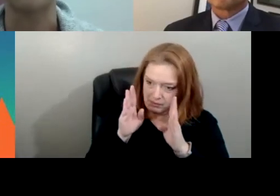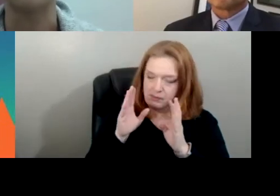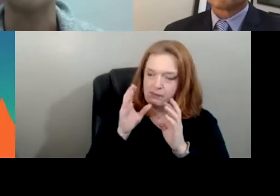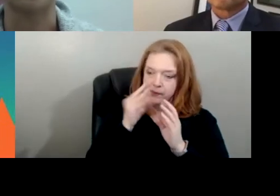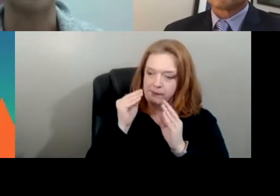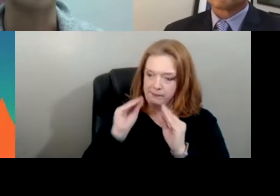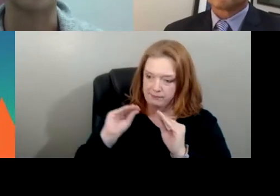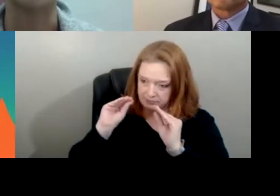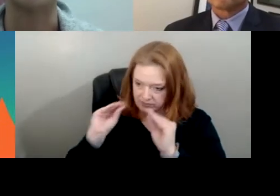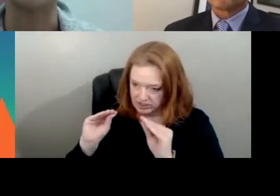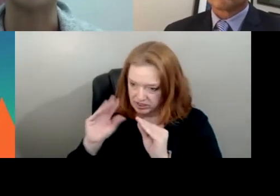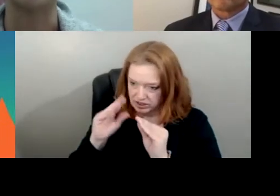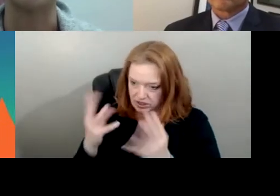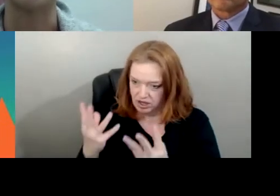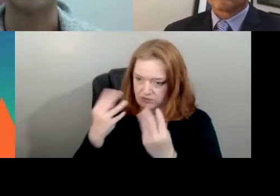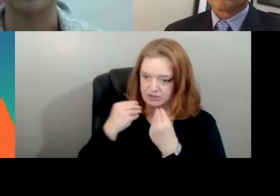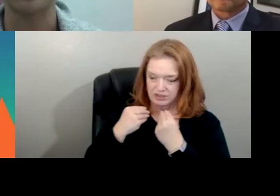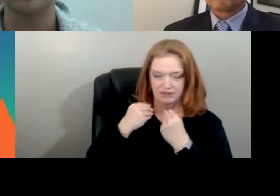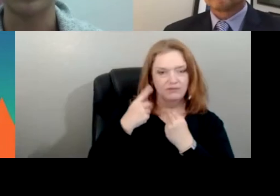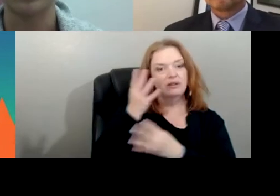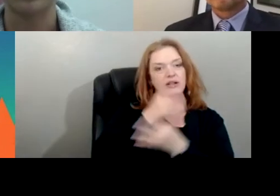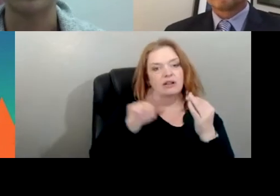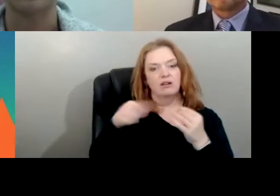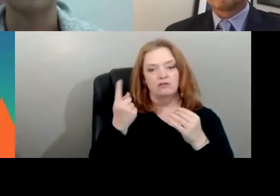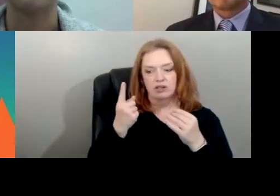that we can address these issues together.